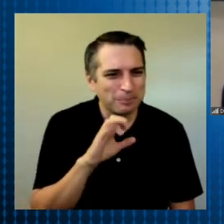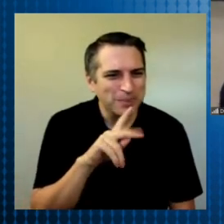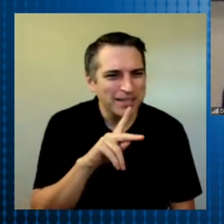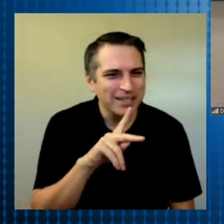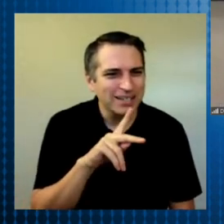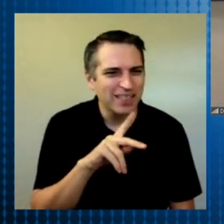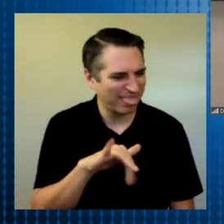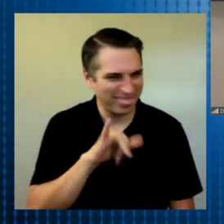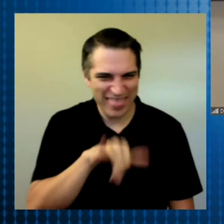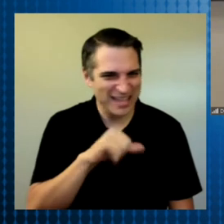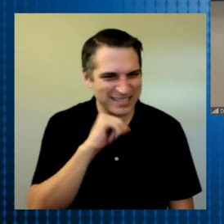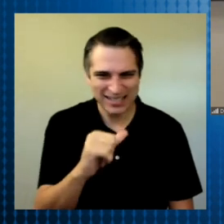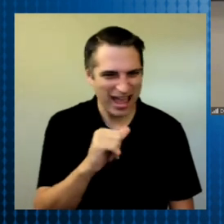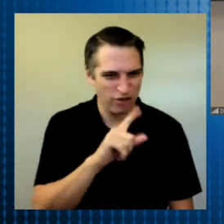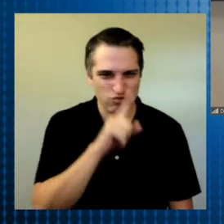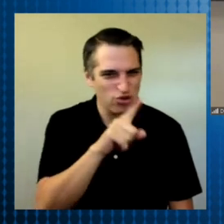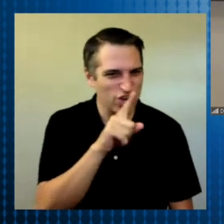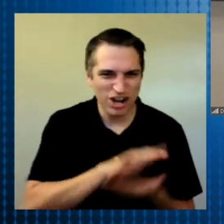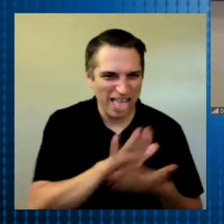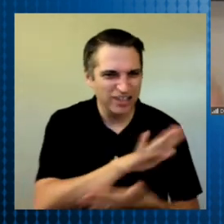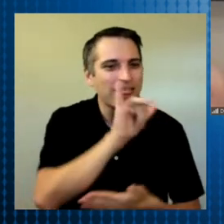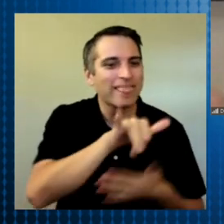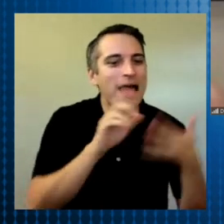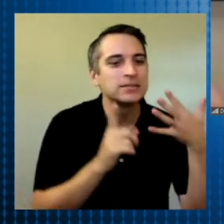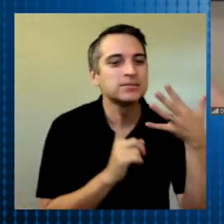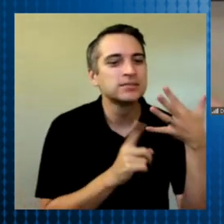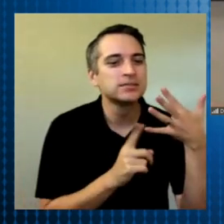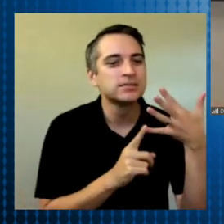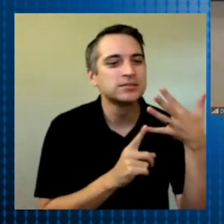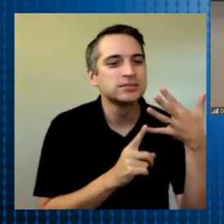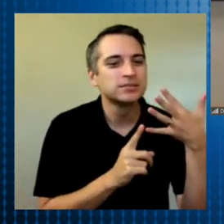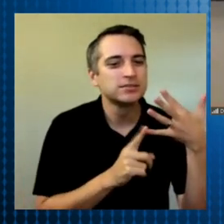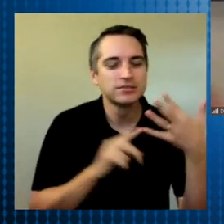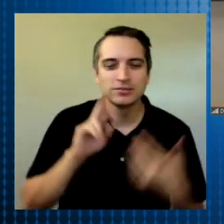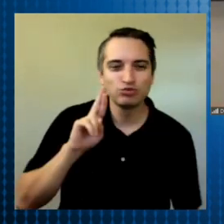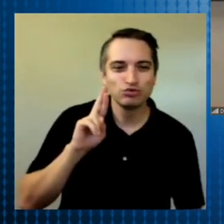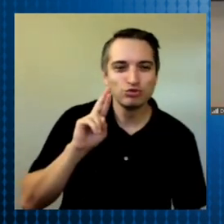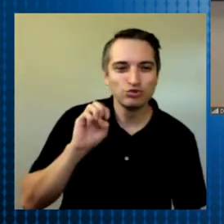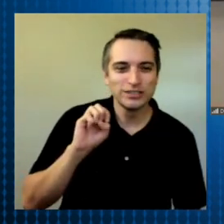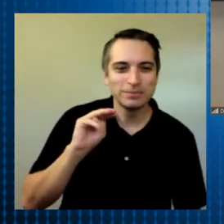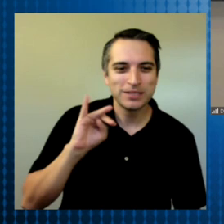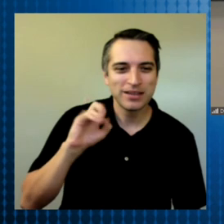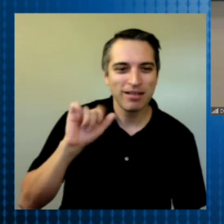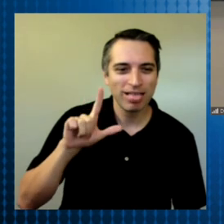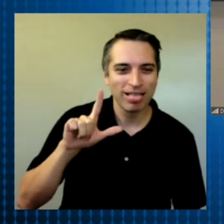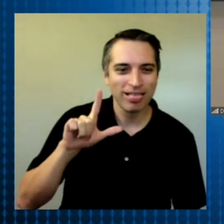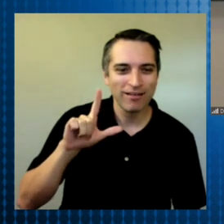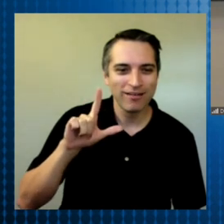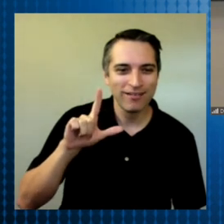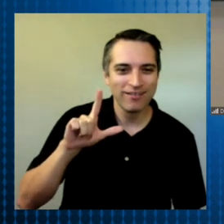ain't real college, man. That's remedial. Duh. But then the second semester